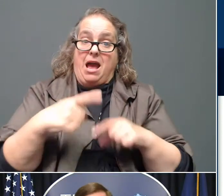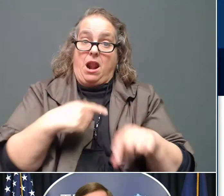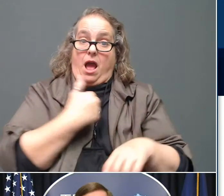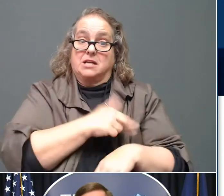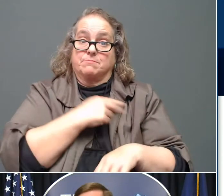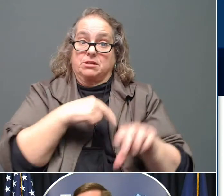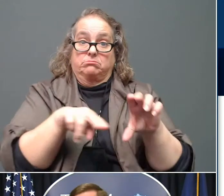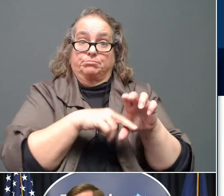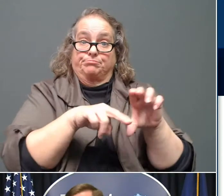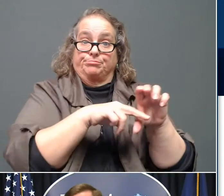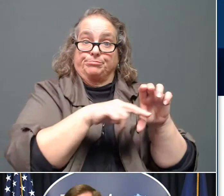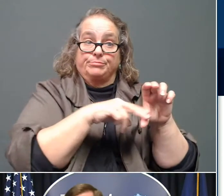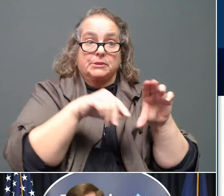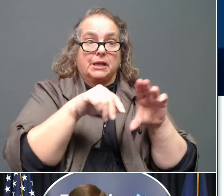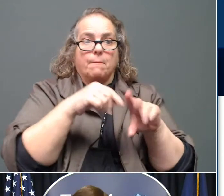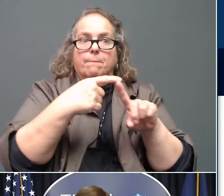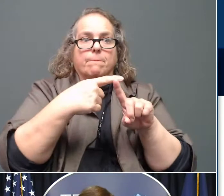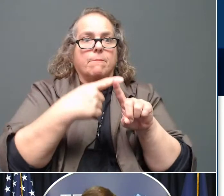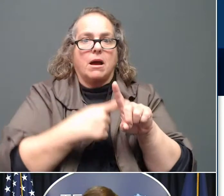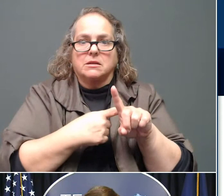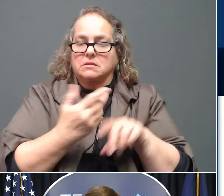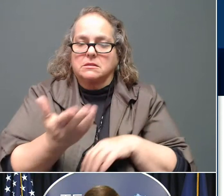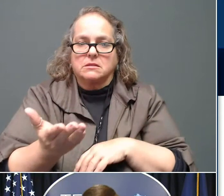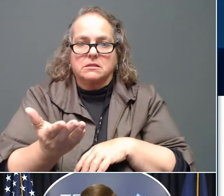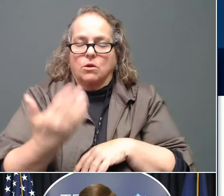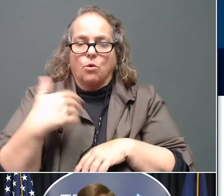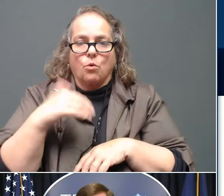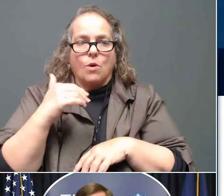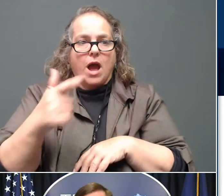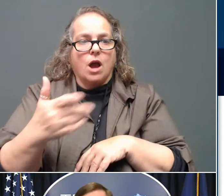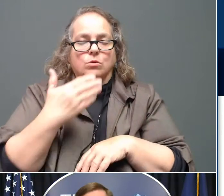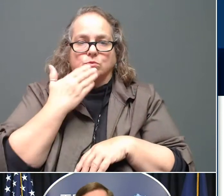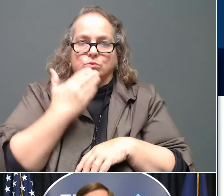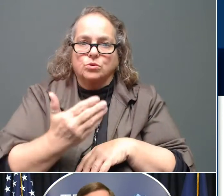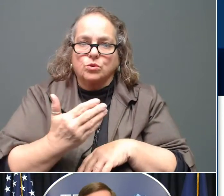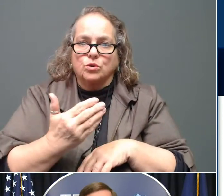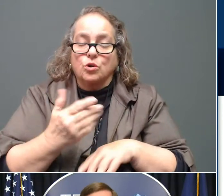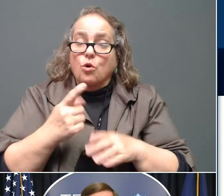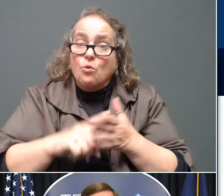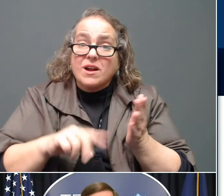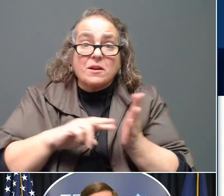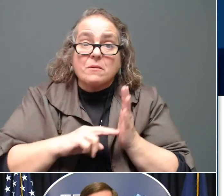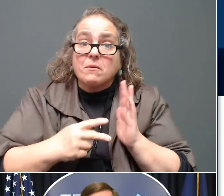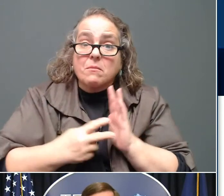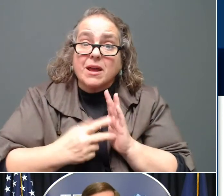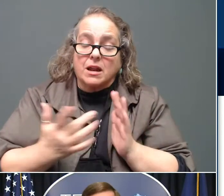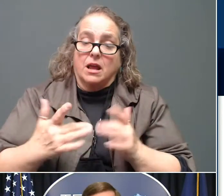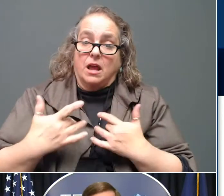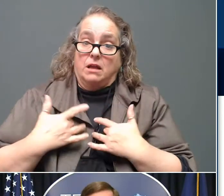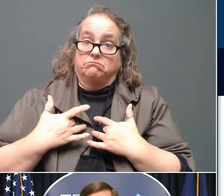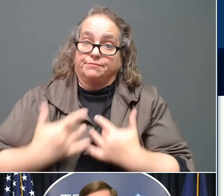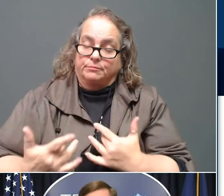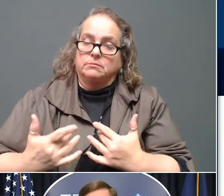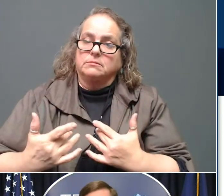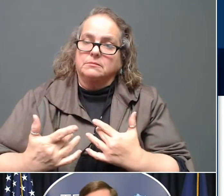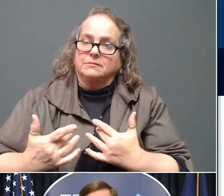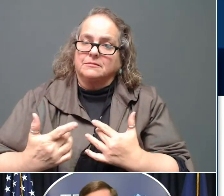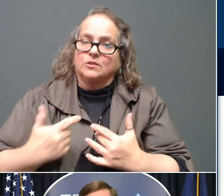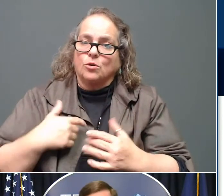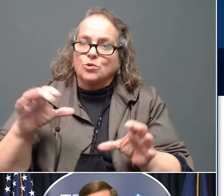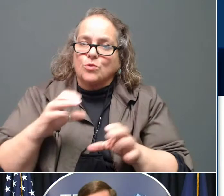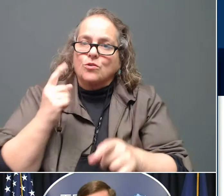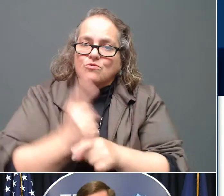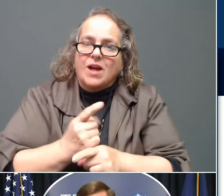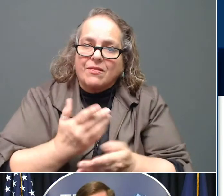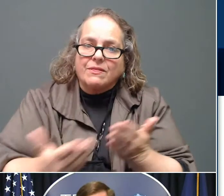So by all that, what we ought to take from this is the trends are all moving in the right direction, but that only happens from